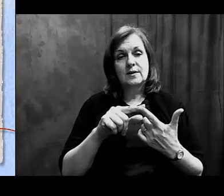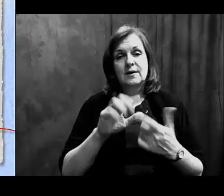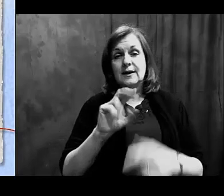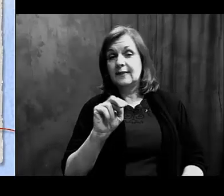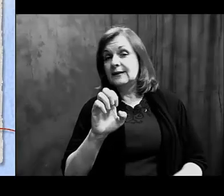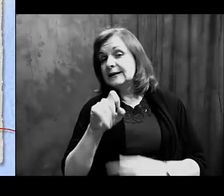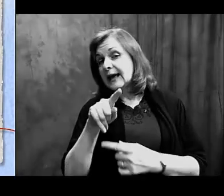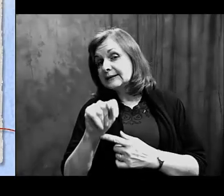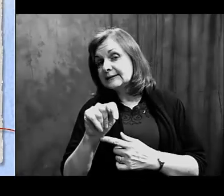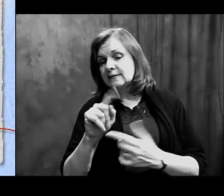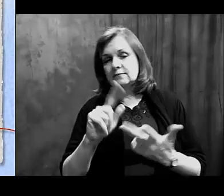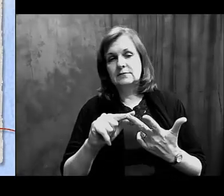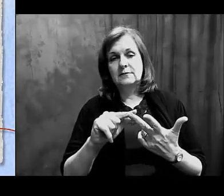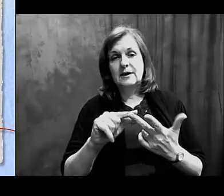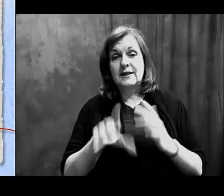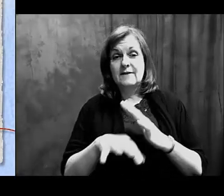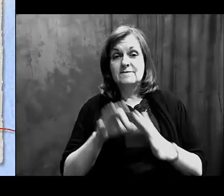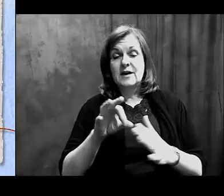mates,